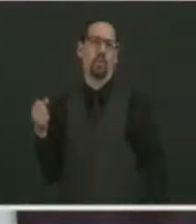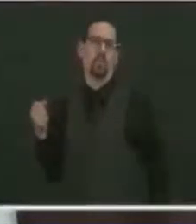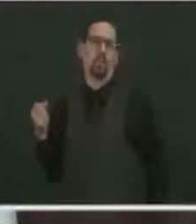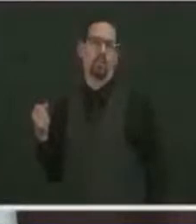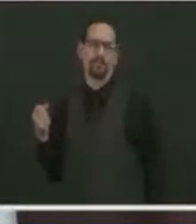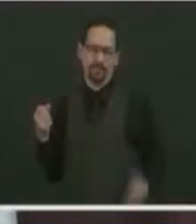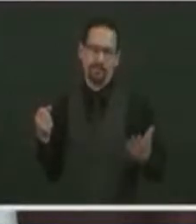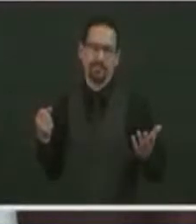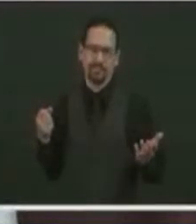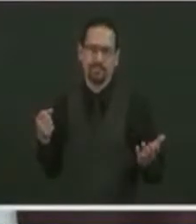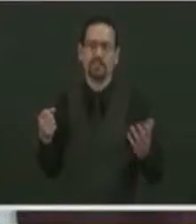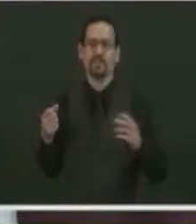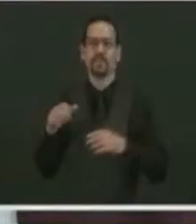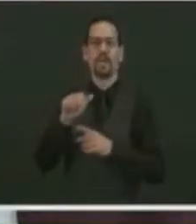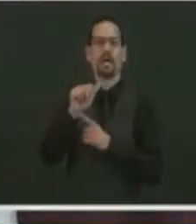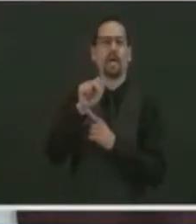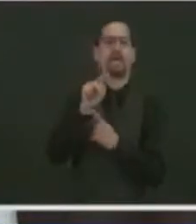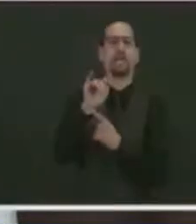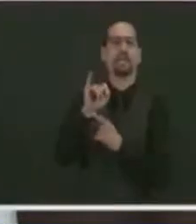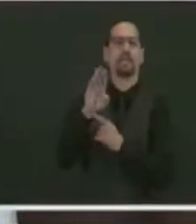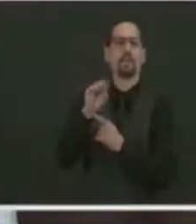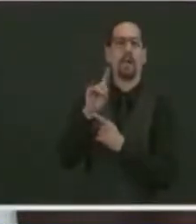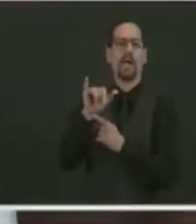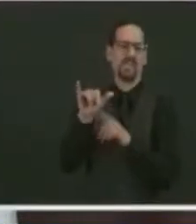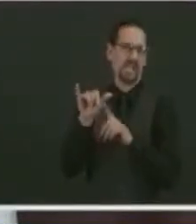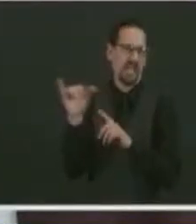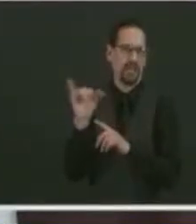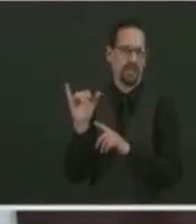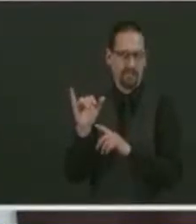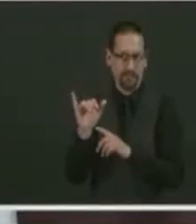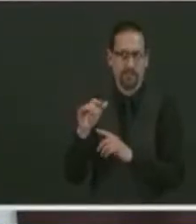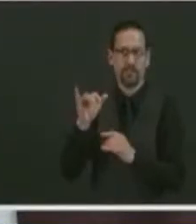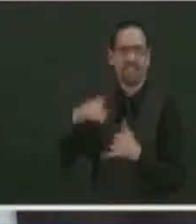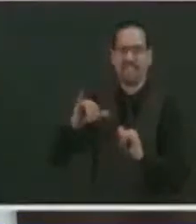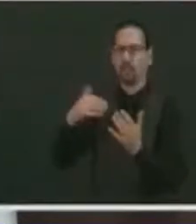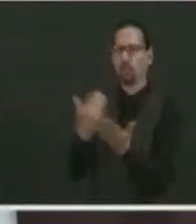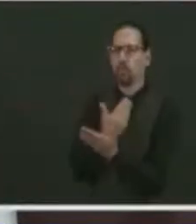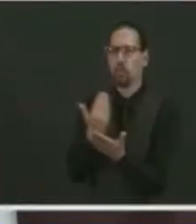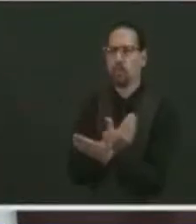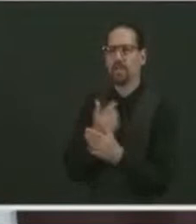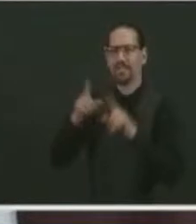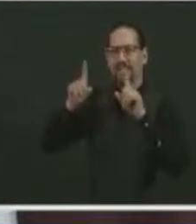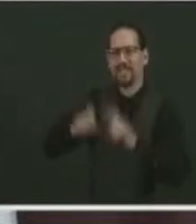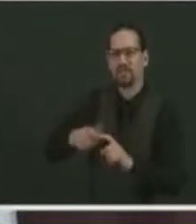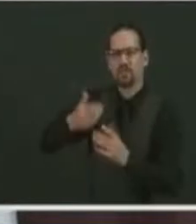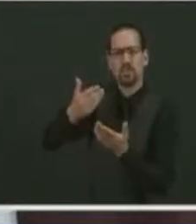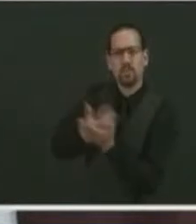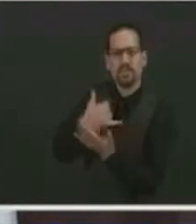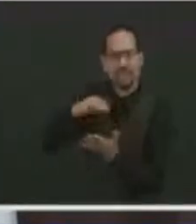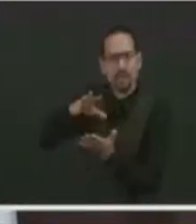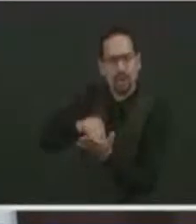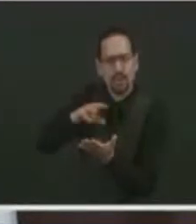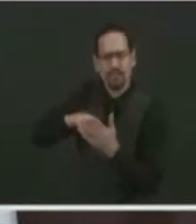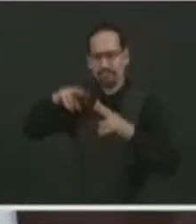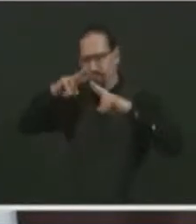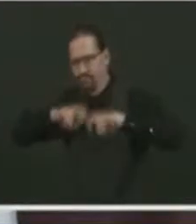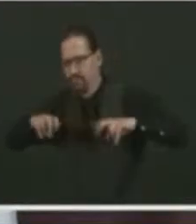the antibody test has been for us to learn more about the test. What can we understand? How can